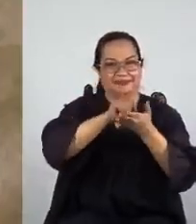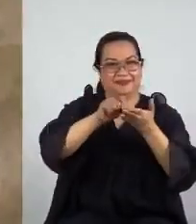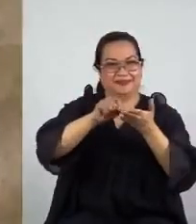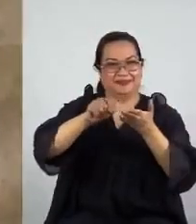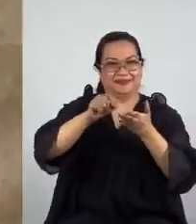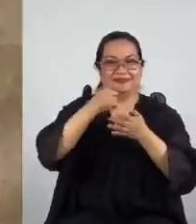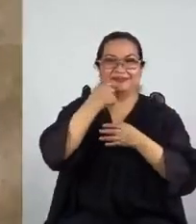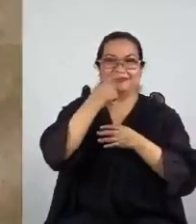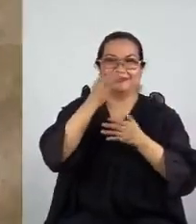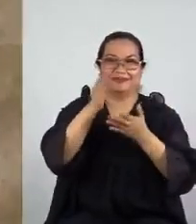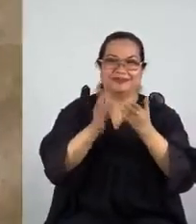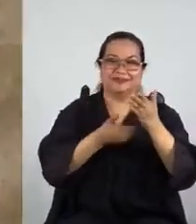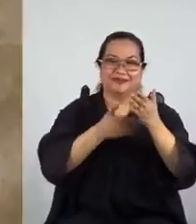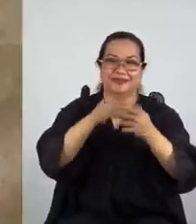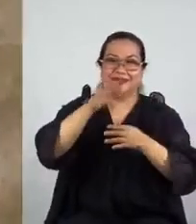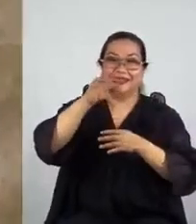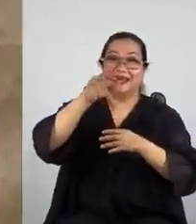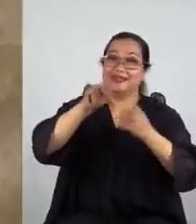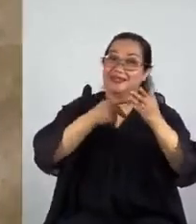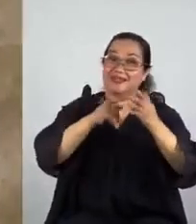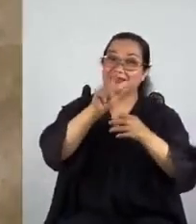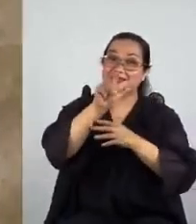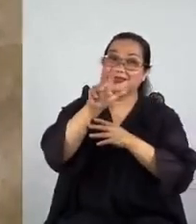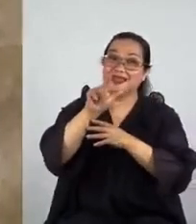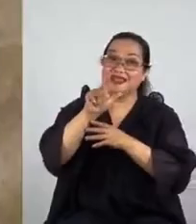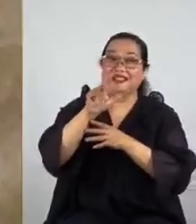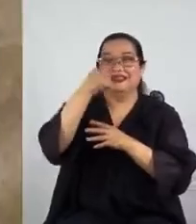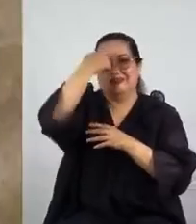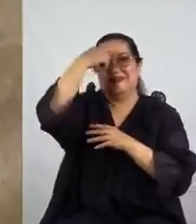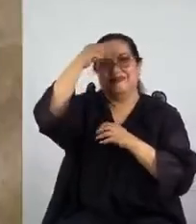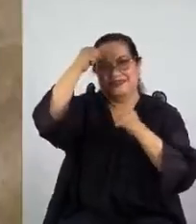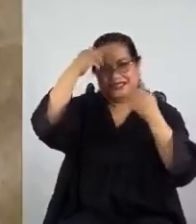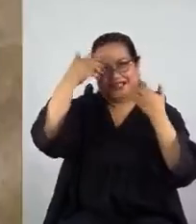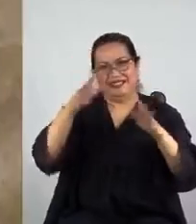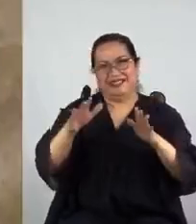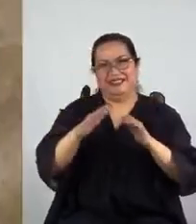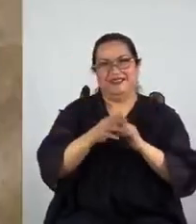to recite Psalm 23. It's good that I had it memorized.